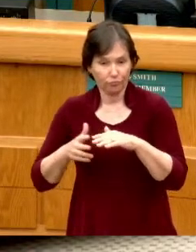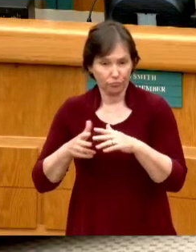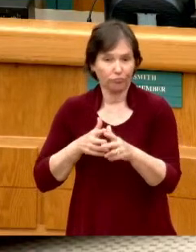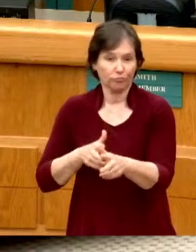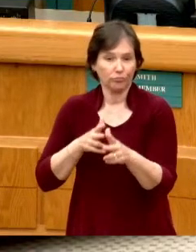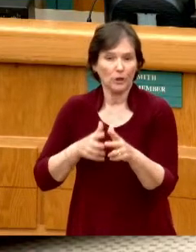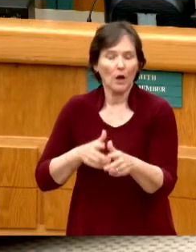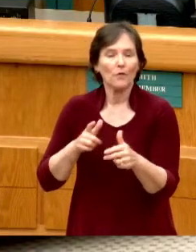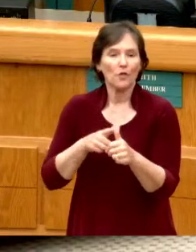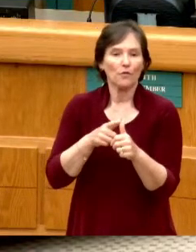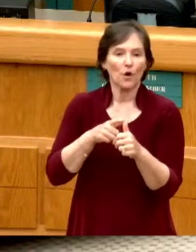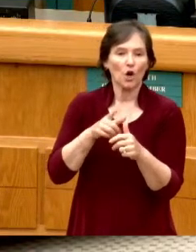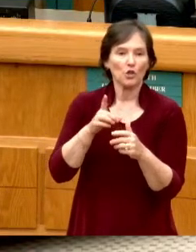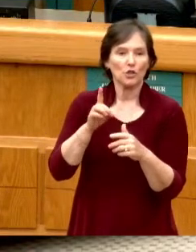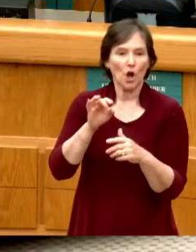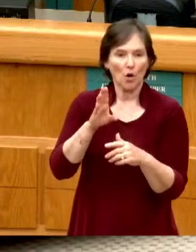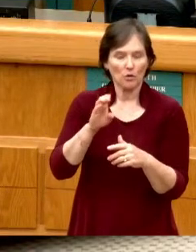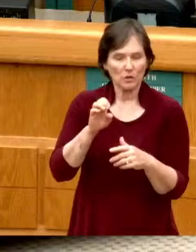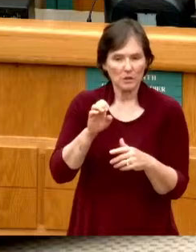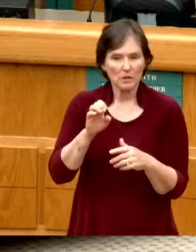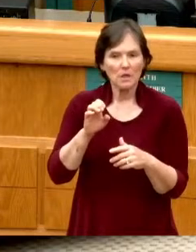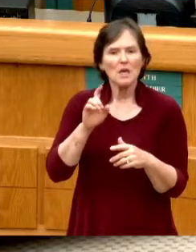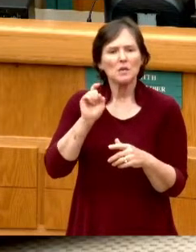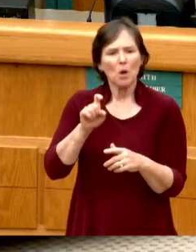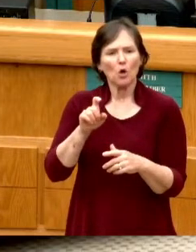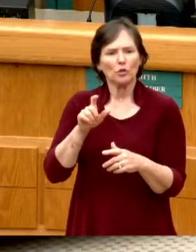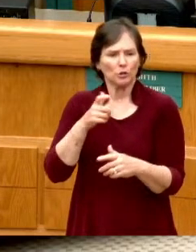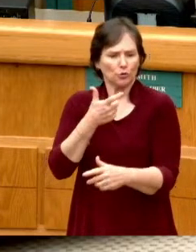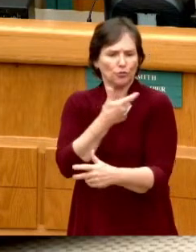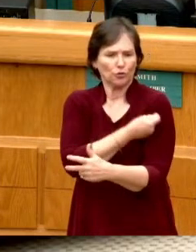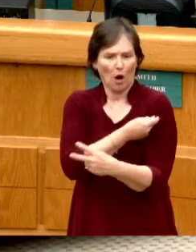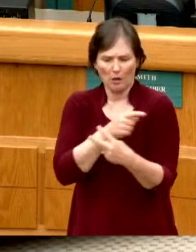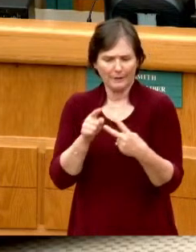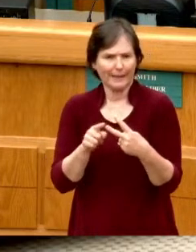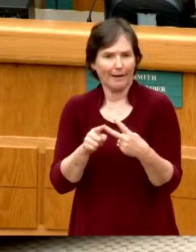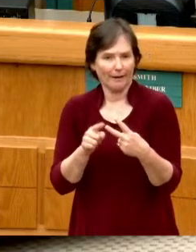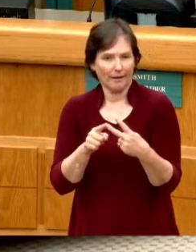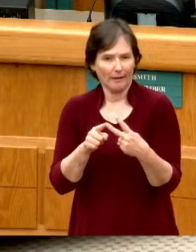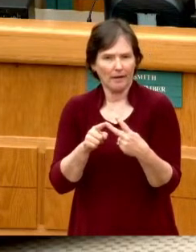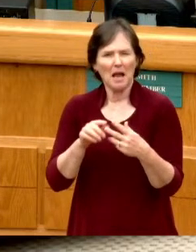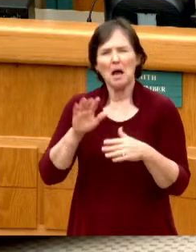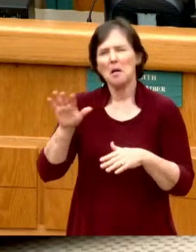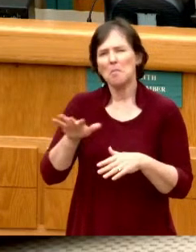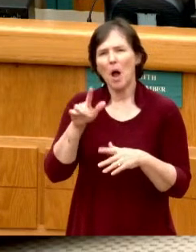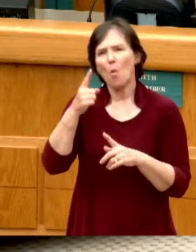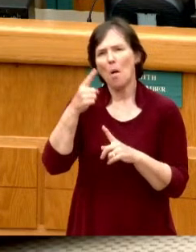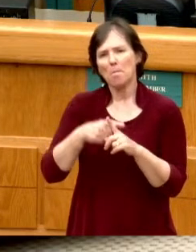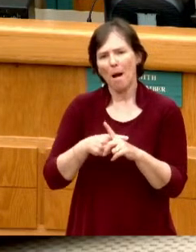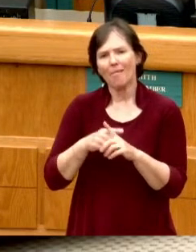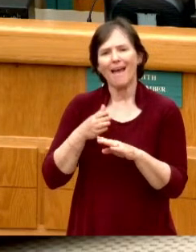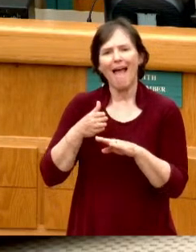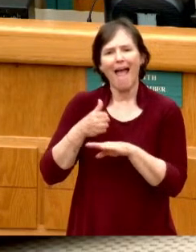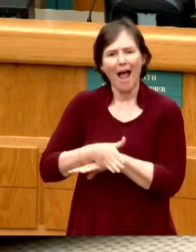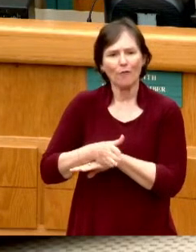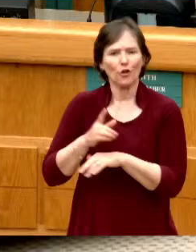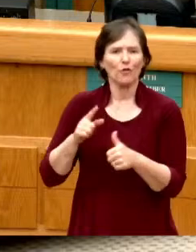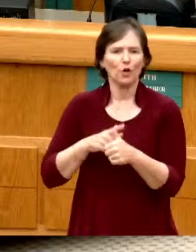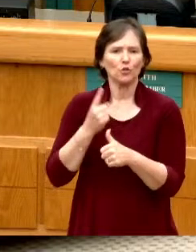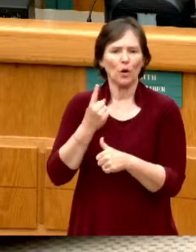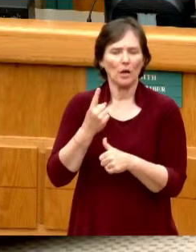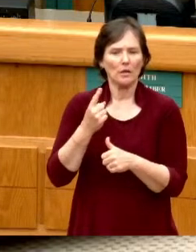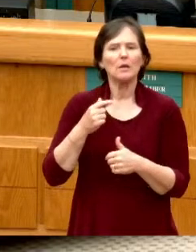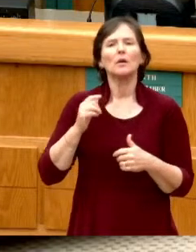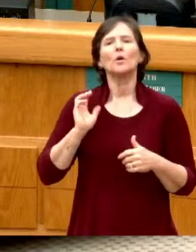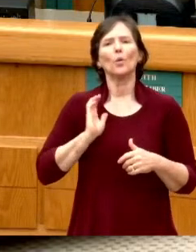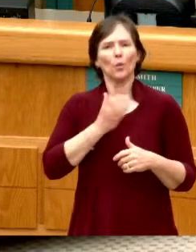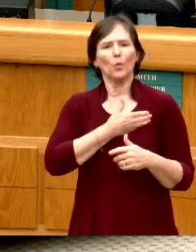their first dose. And the reason I say that have come through our drive-through clinic is because we have a particular vaccine that we give. We give